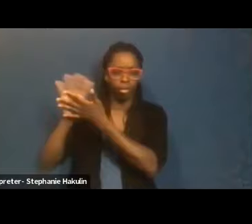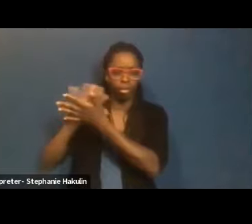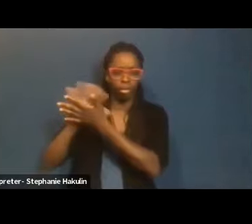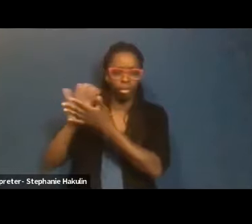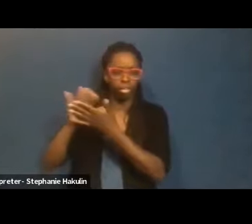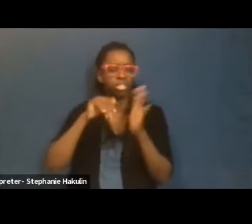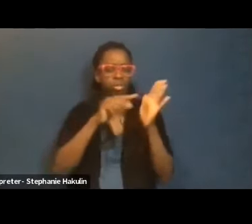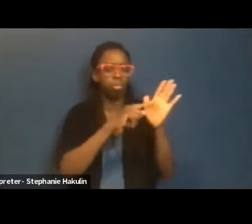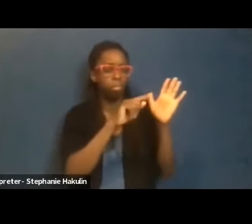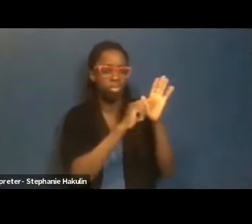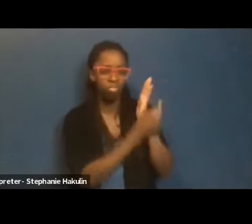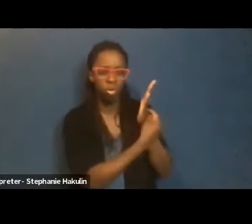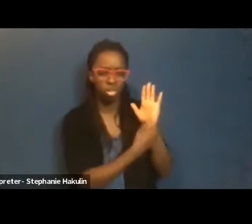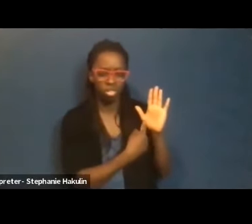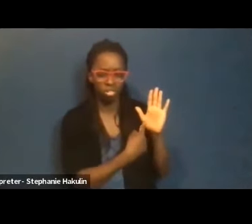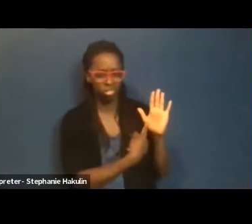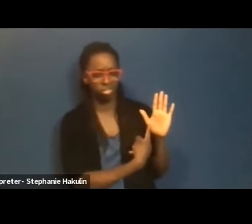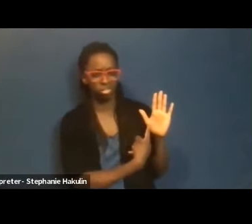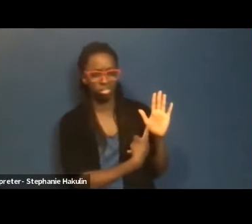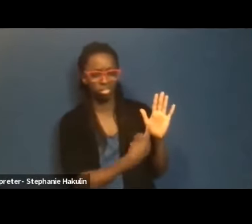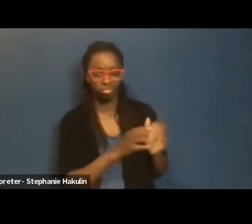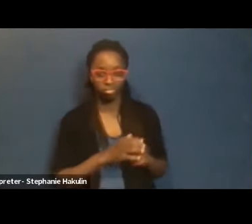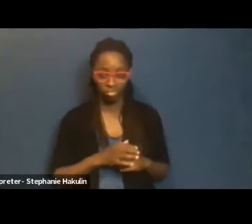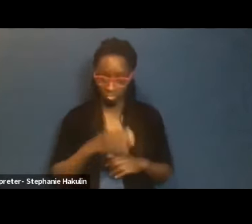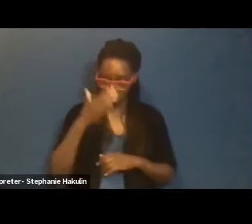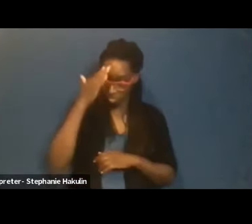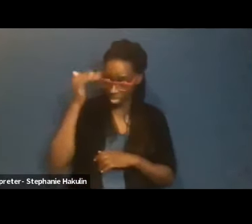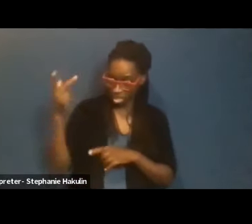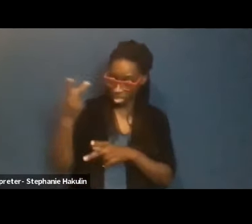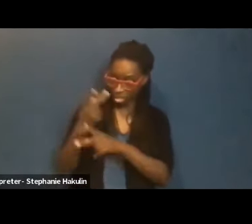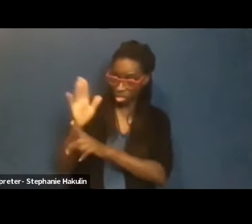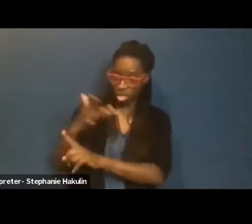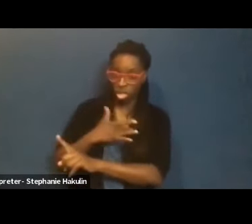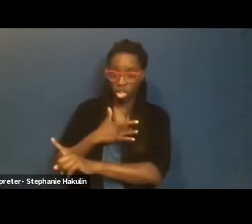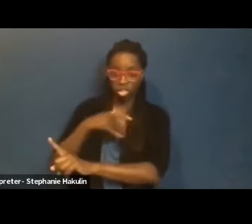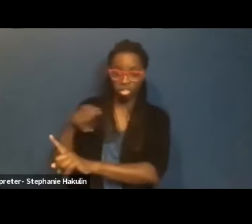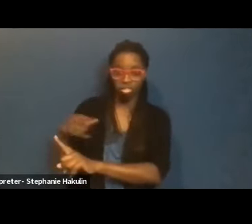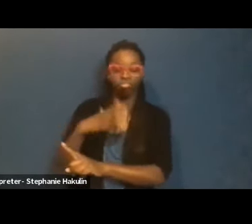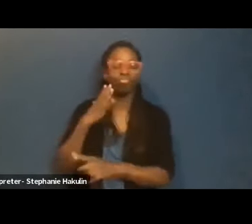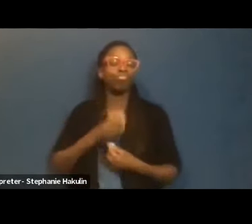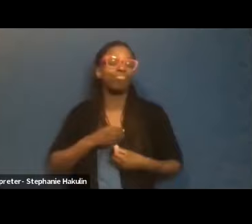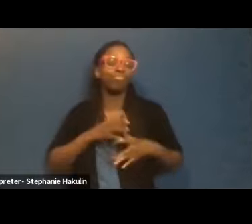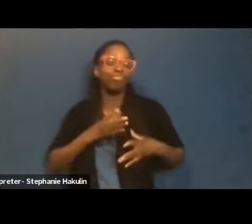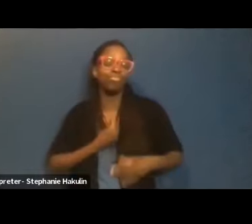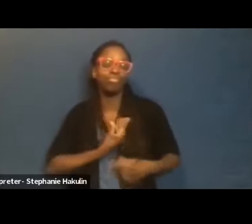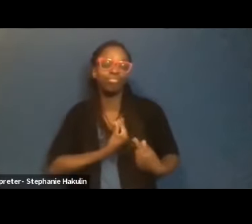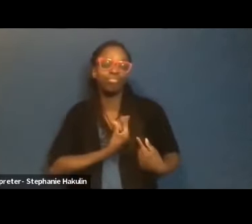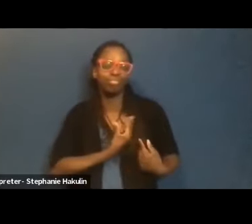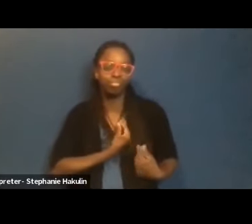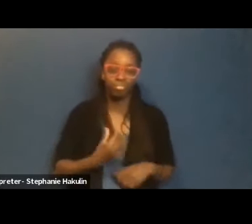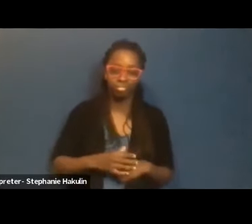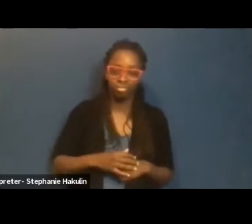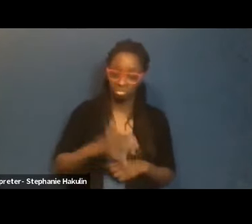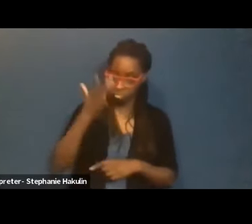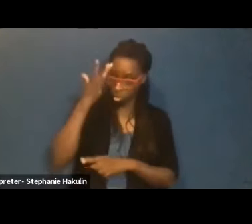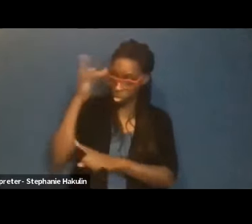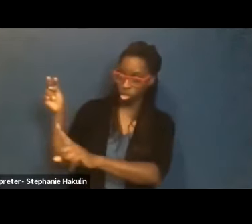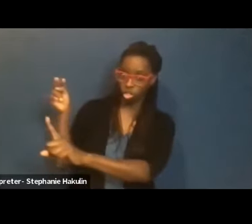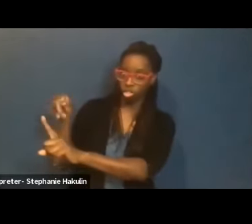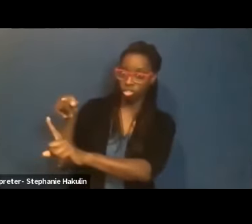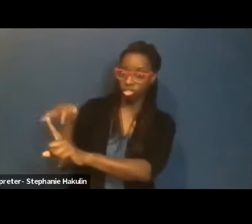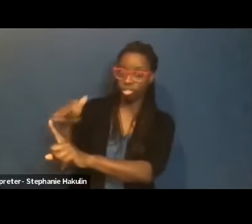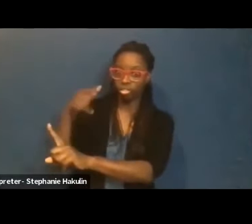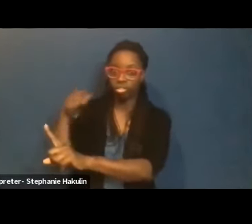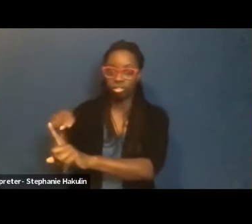Is it because she keeps your heart at bay? Is it because you look at her and know where home is? But what's a home if